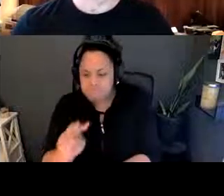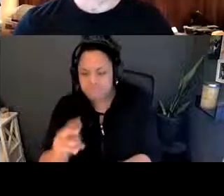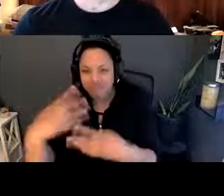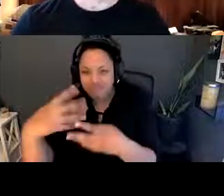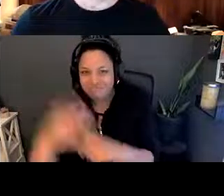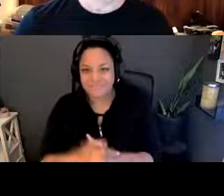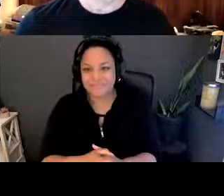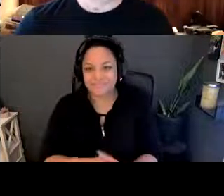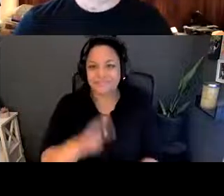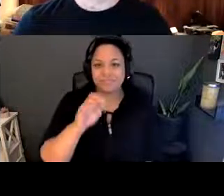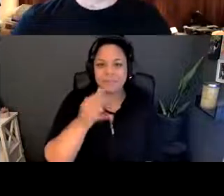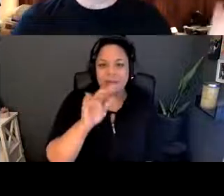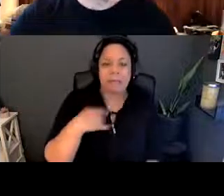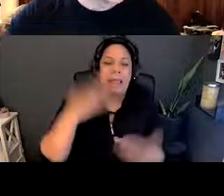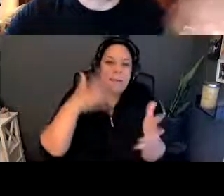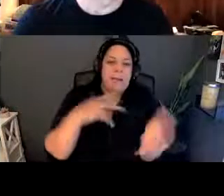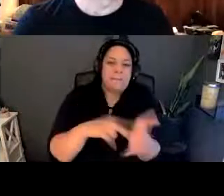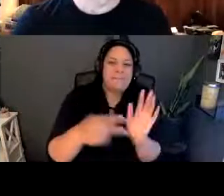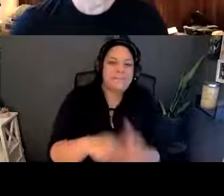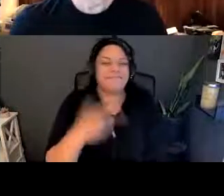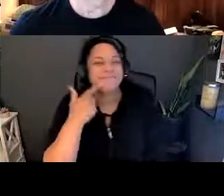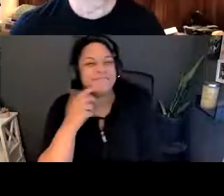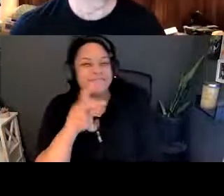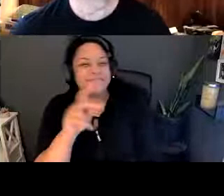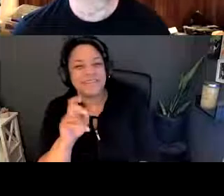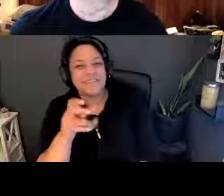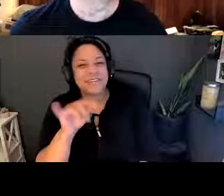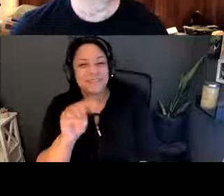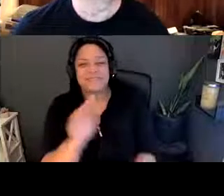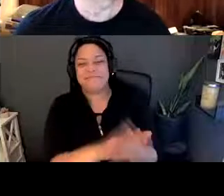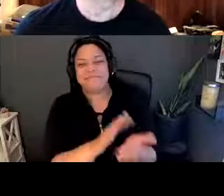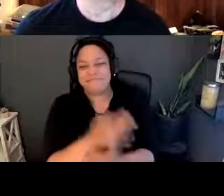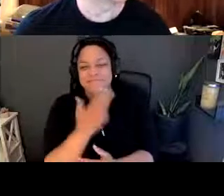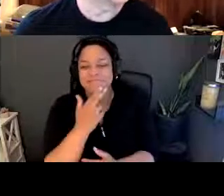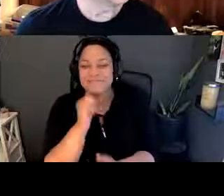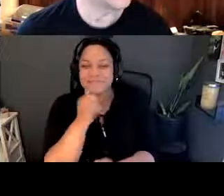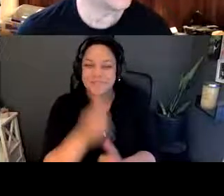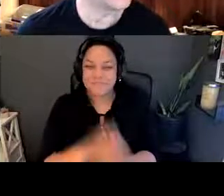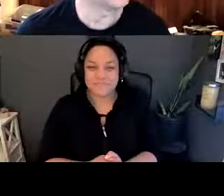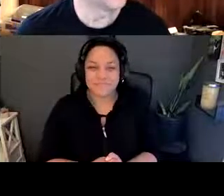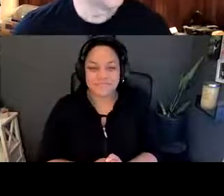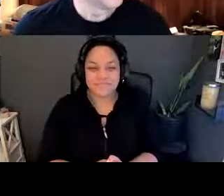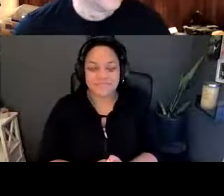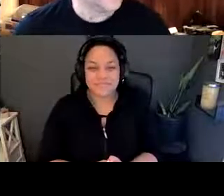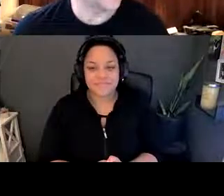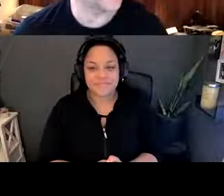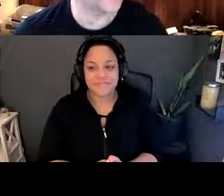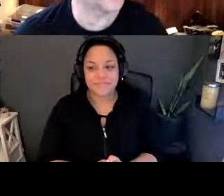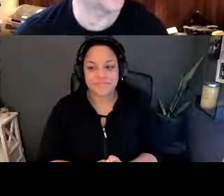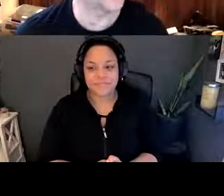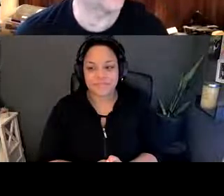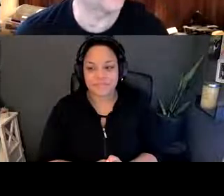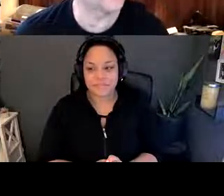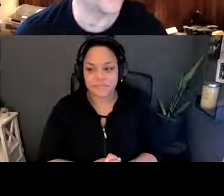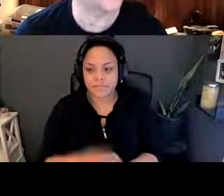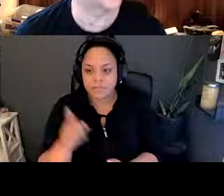Benjamin, he says, I don't even know what I mean. Okay, Benjamin, kudos to you. That's great. Do you teach clients